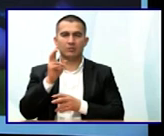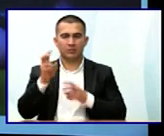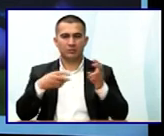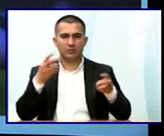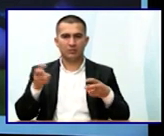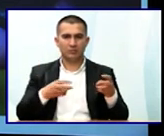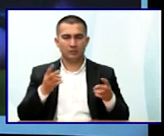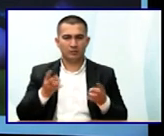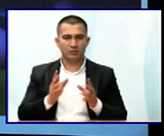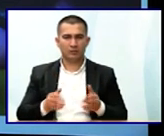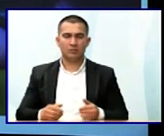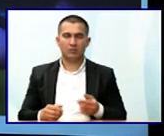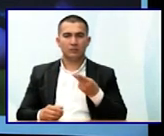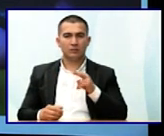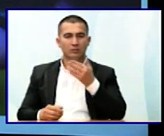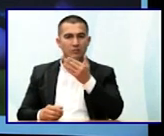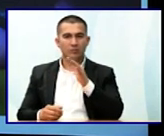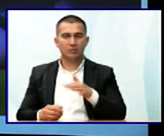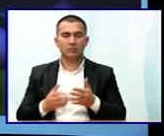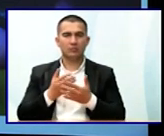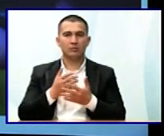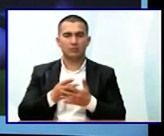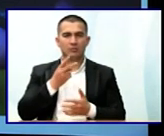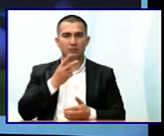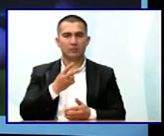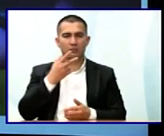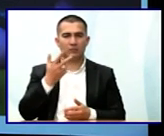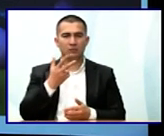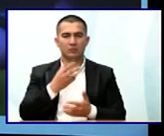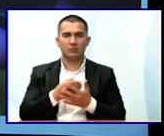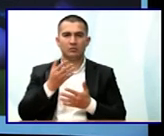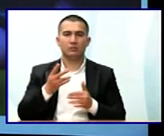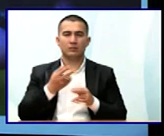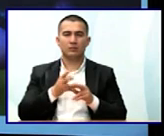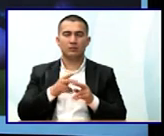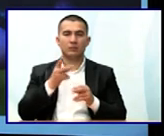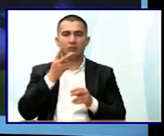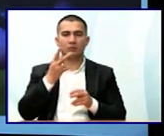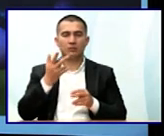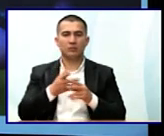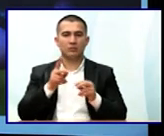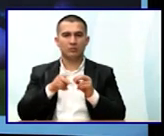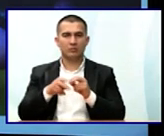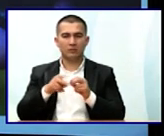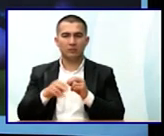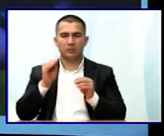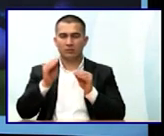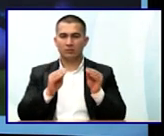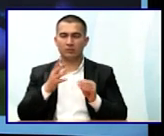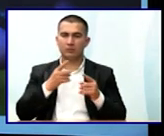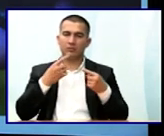Payvand uchun olingan novdalarda 2-3 tadan kurtak qoldirilib kesiladi va pastki qismi